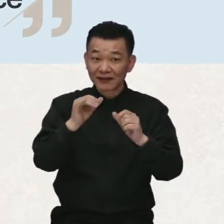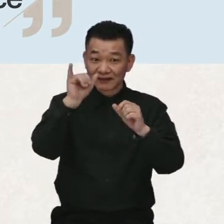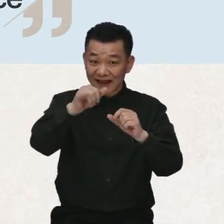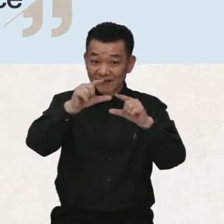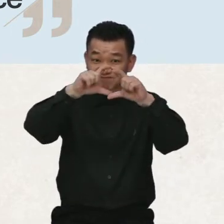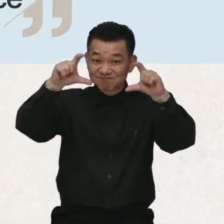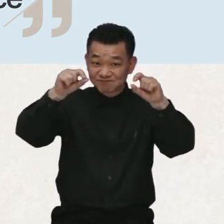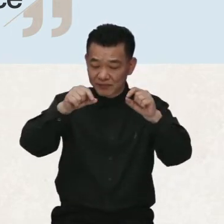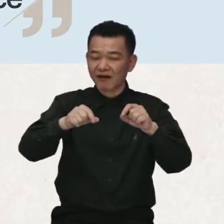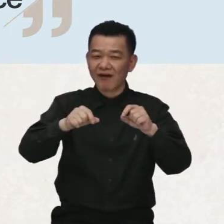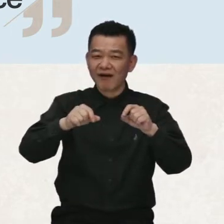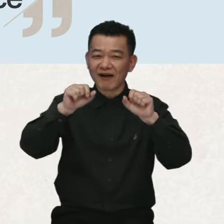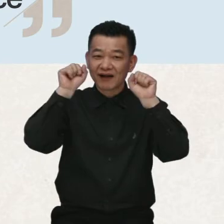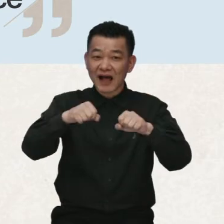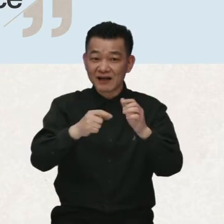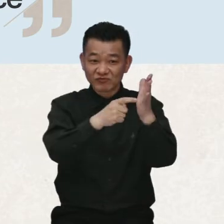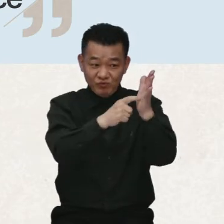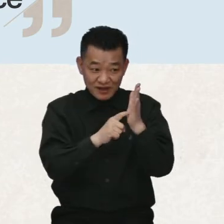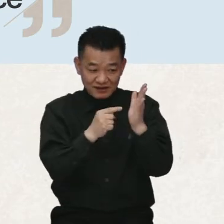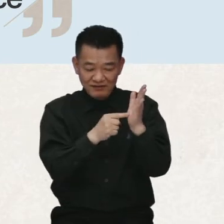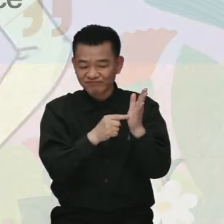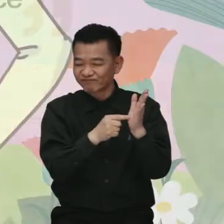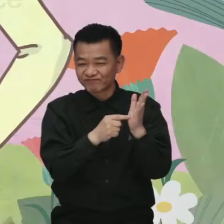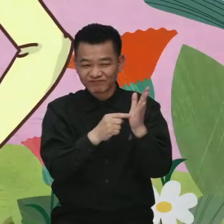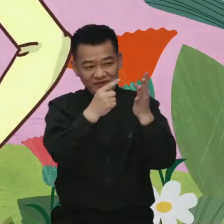requirements for applying for permanent residency.